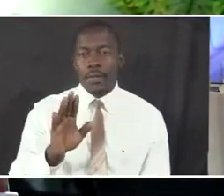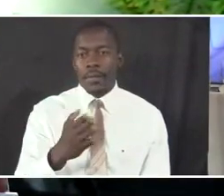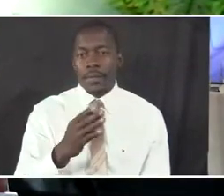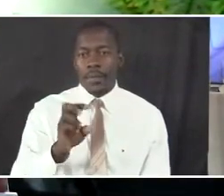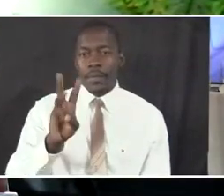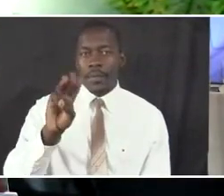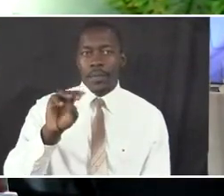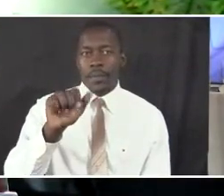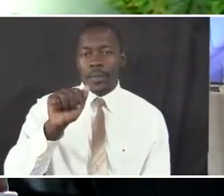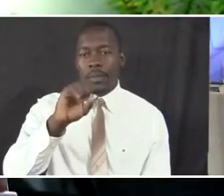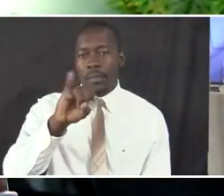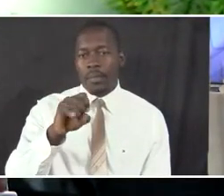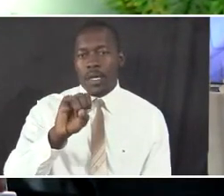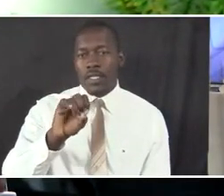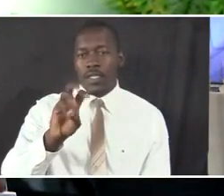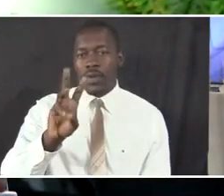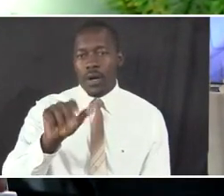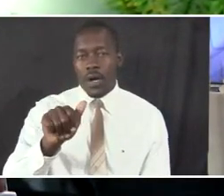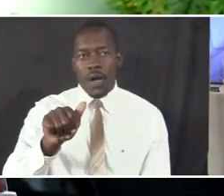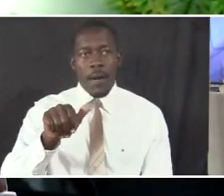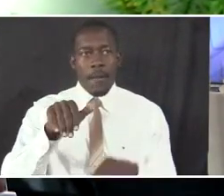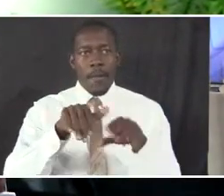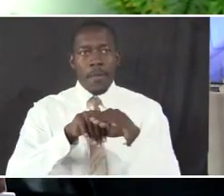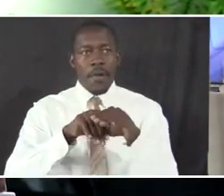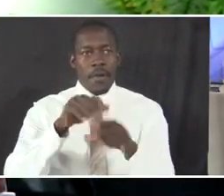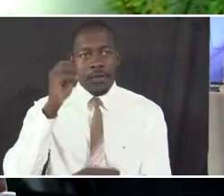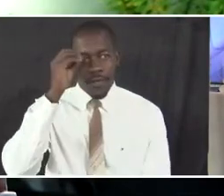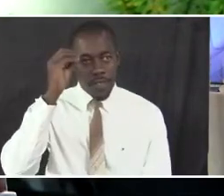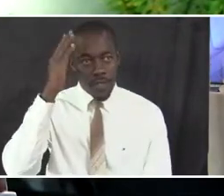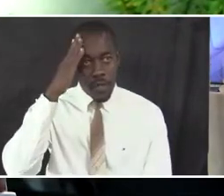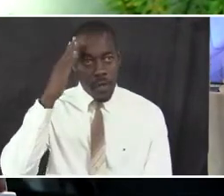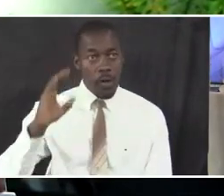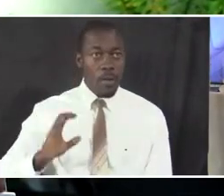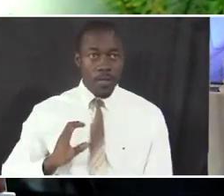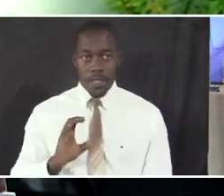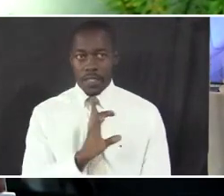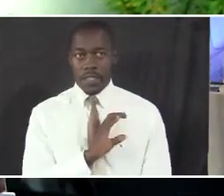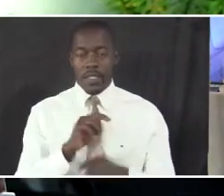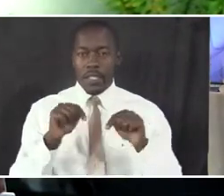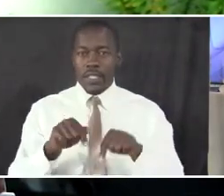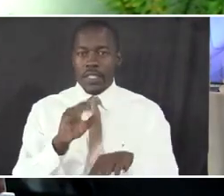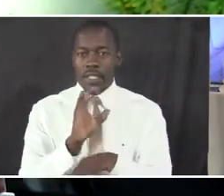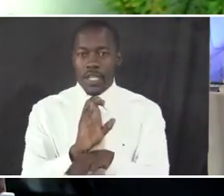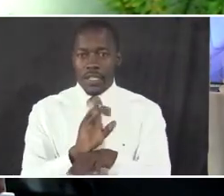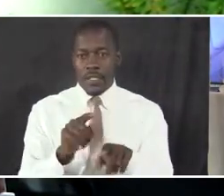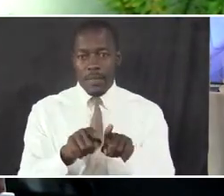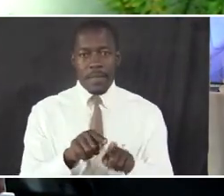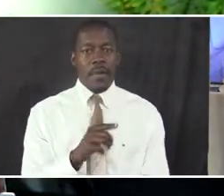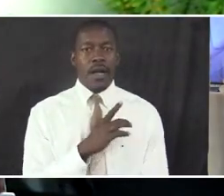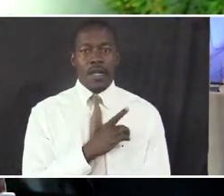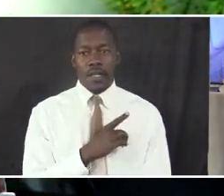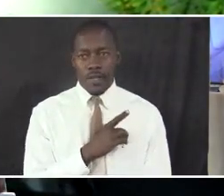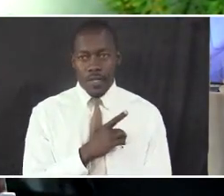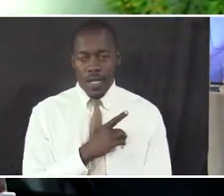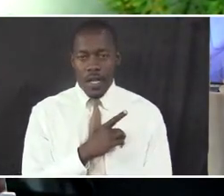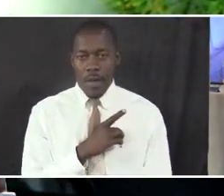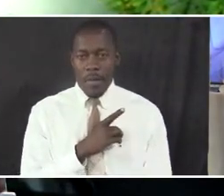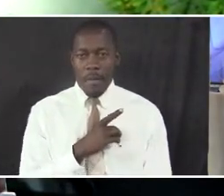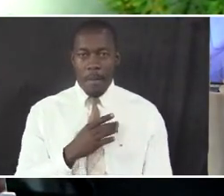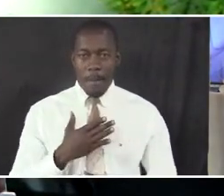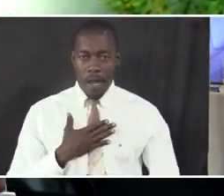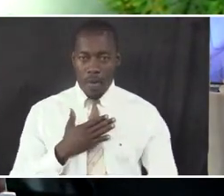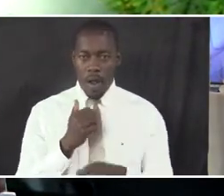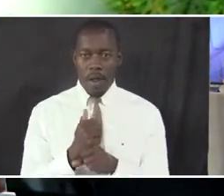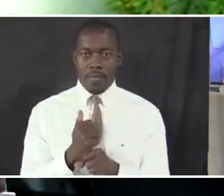I'm a member of the education committee in this church. I'm also in the deaconate. And by profession, I'm